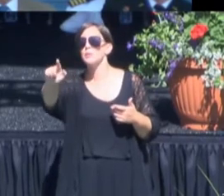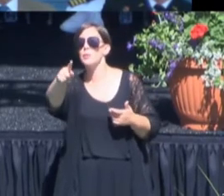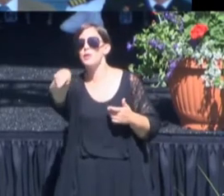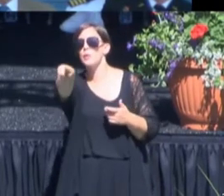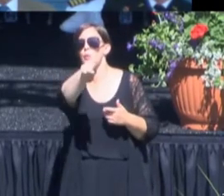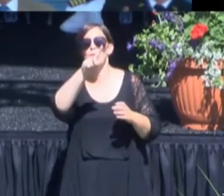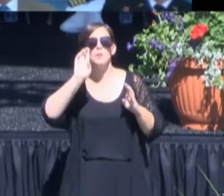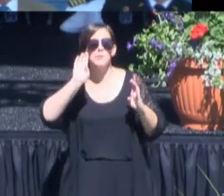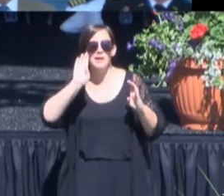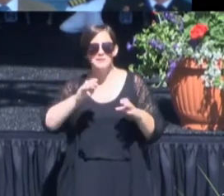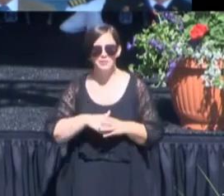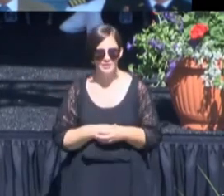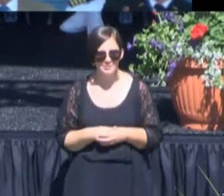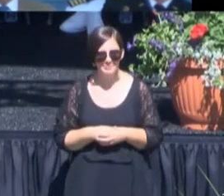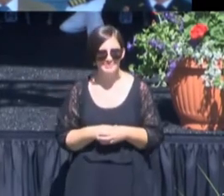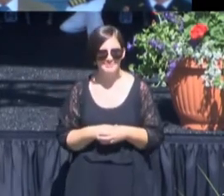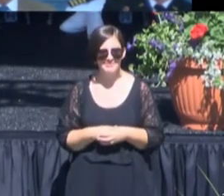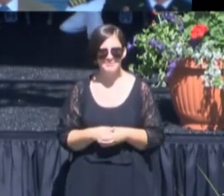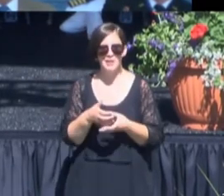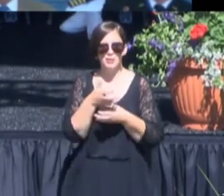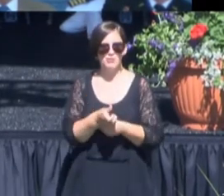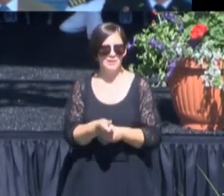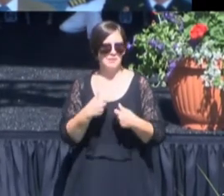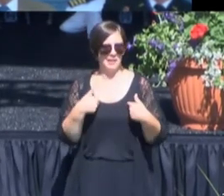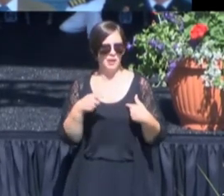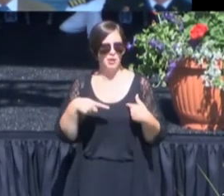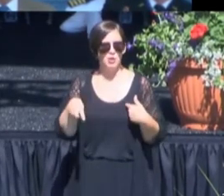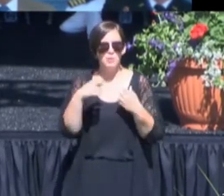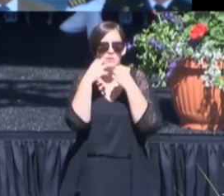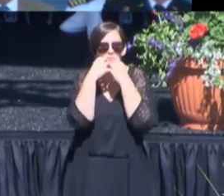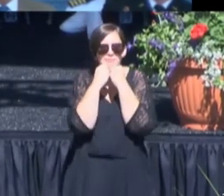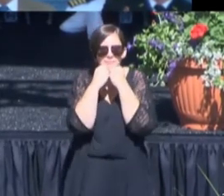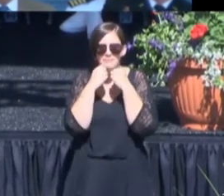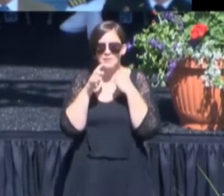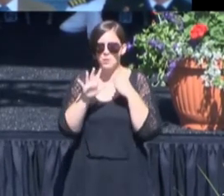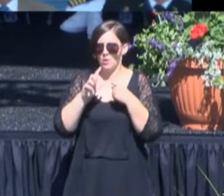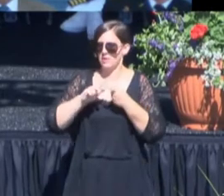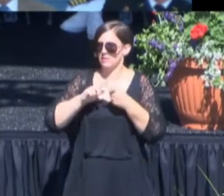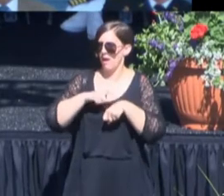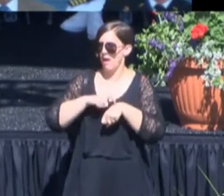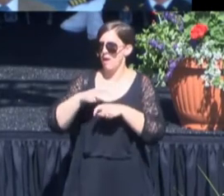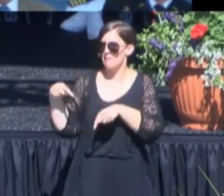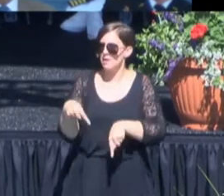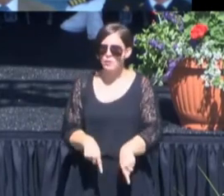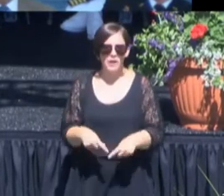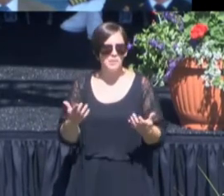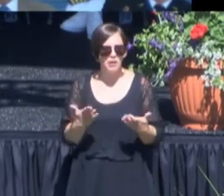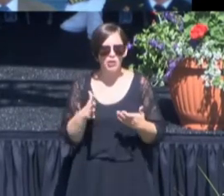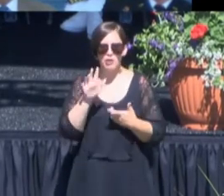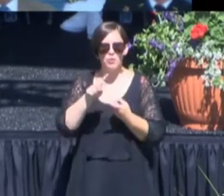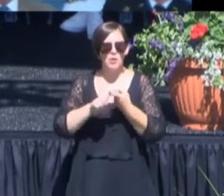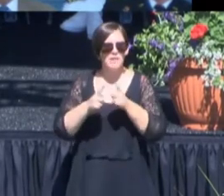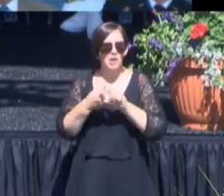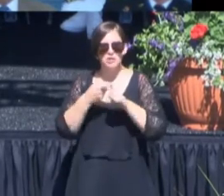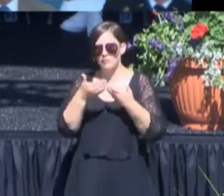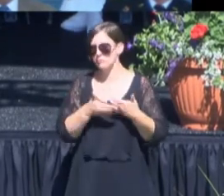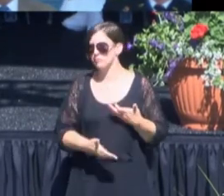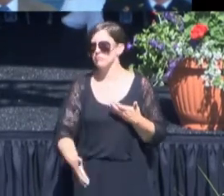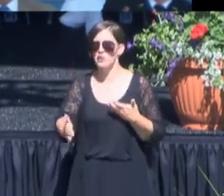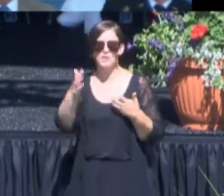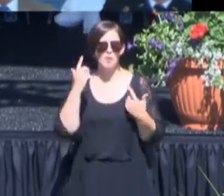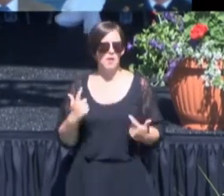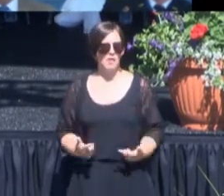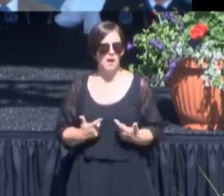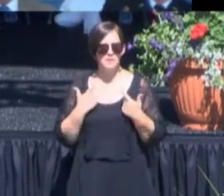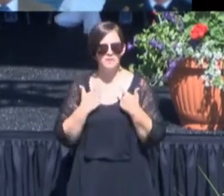attention. Trust me, you will treasure your time here at Kings Point and the friendships you have made for the rest of your lives, as